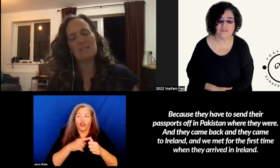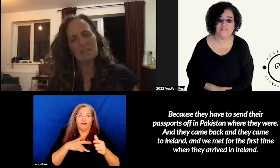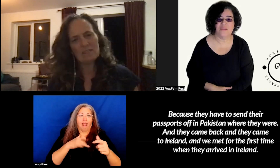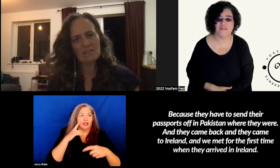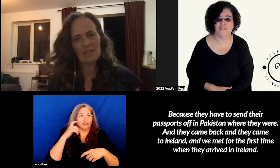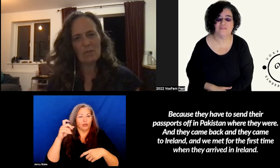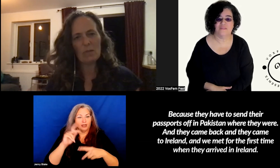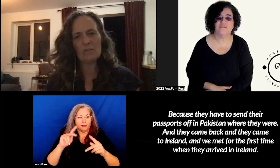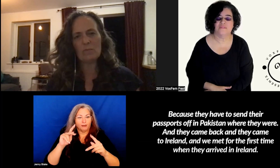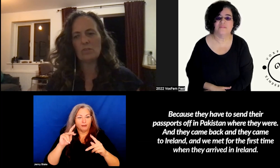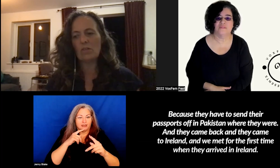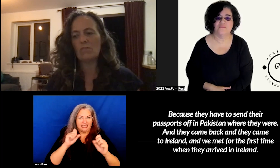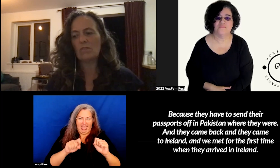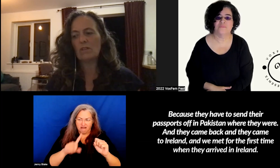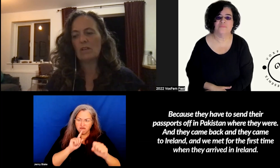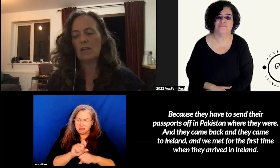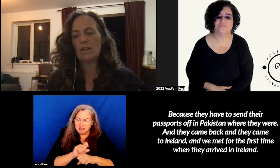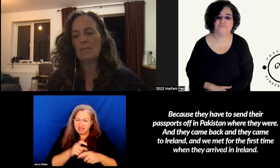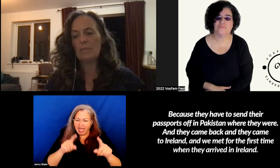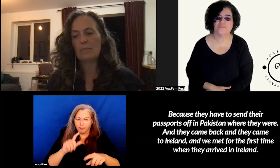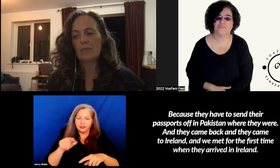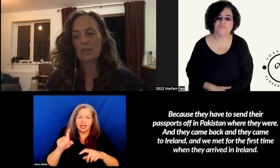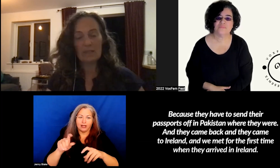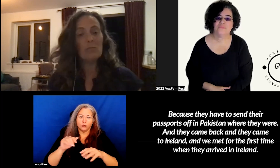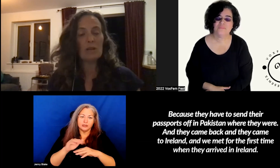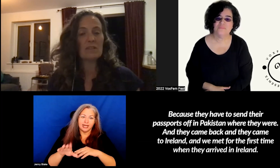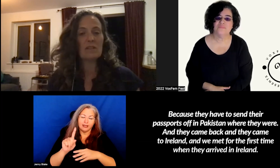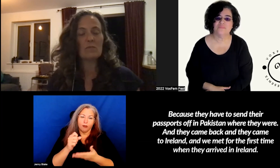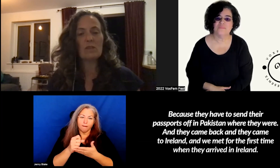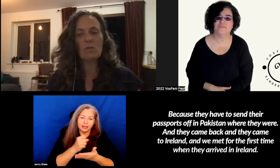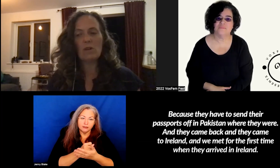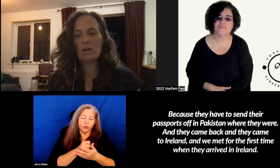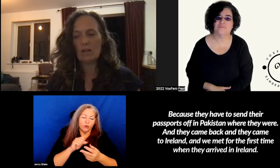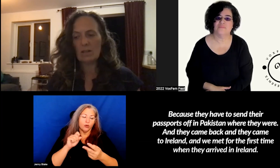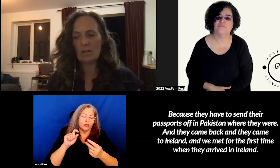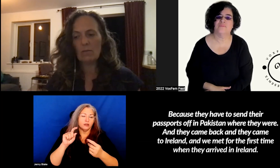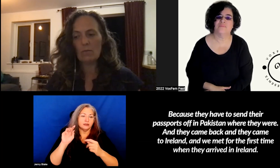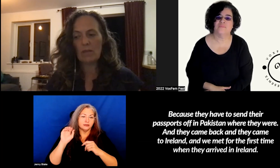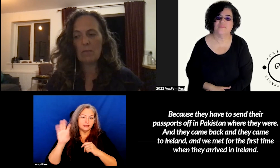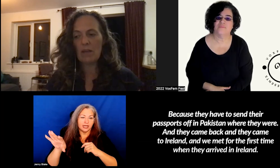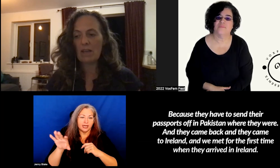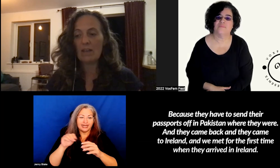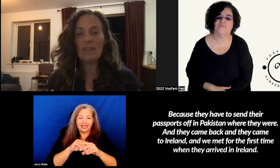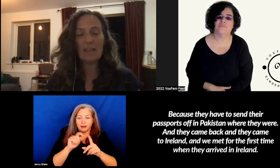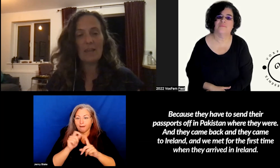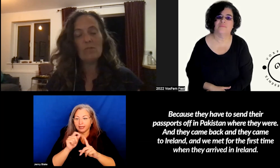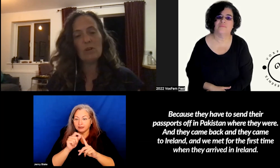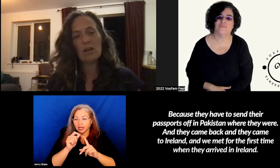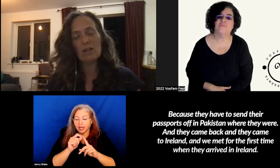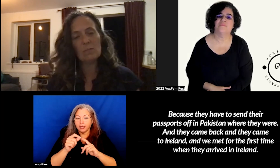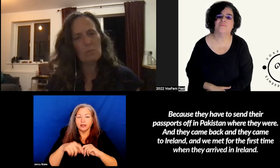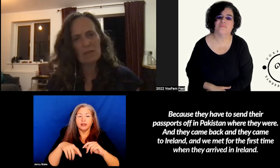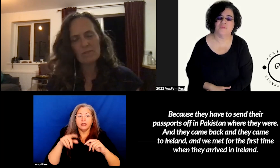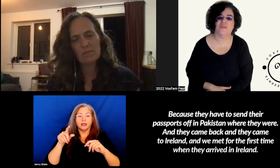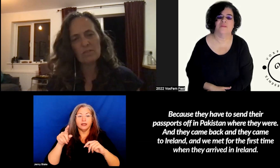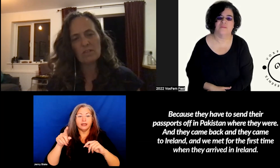they had to send their passports off in Pakistan where they were, and they came back and they came to